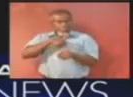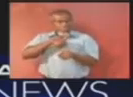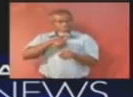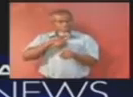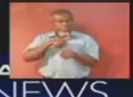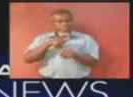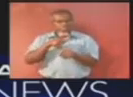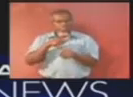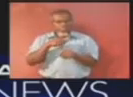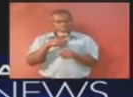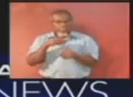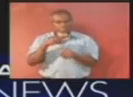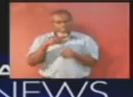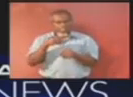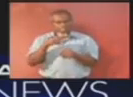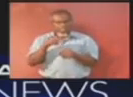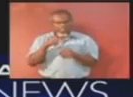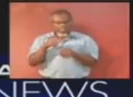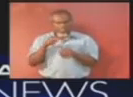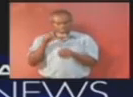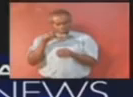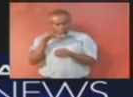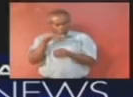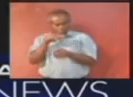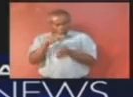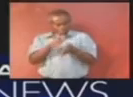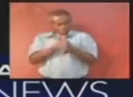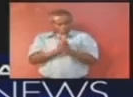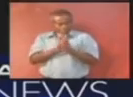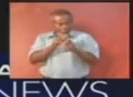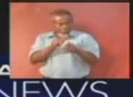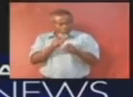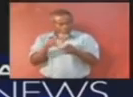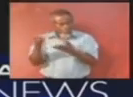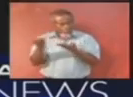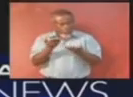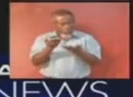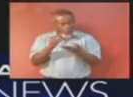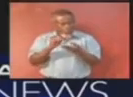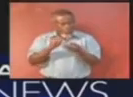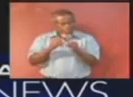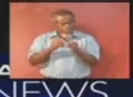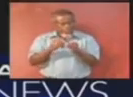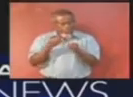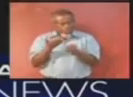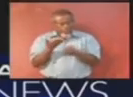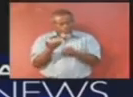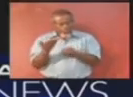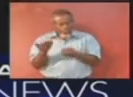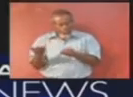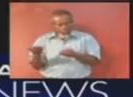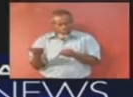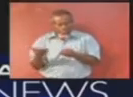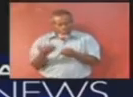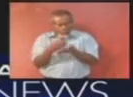had to were asked to get a number of items post-surgery, such as